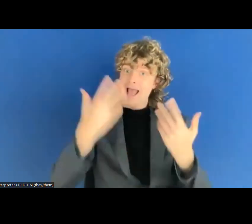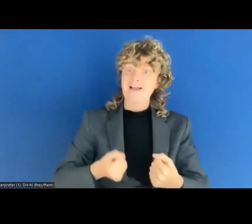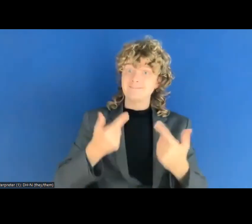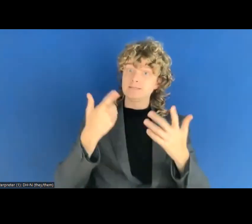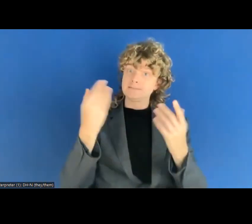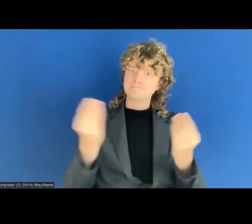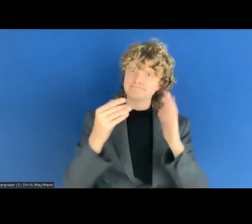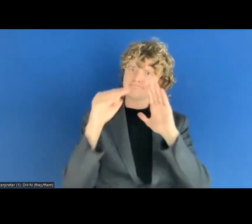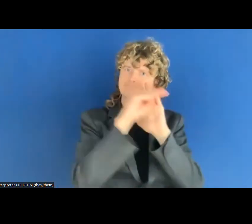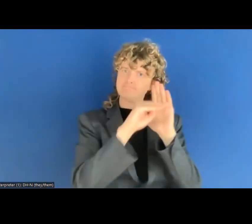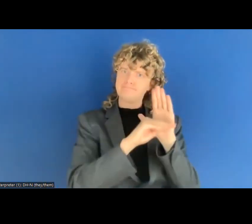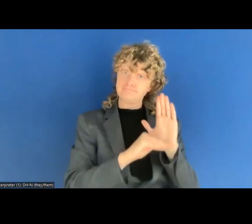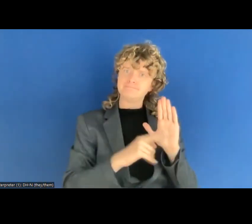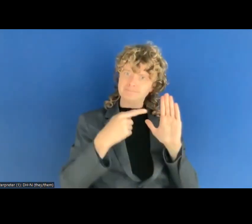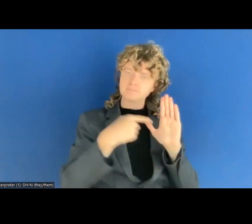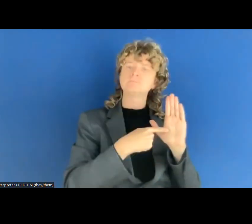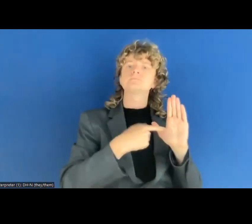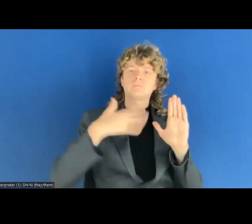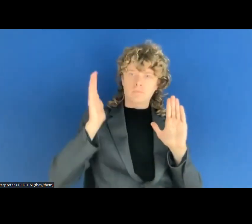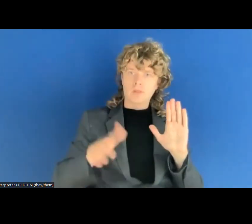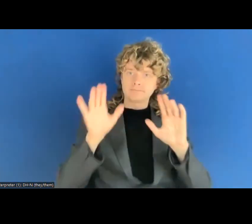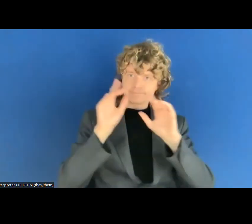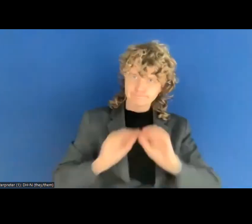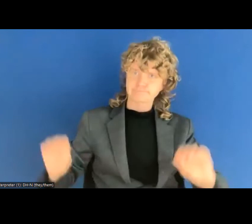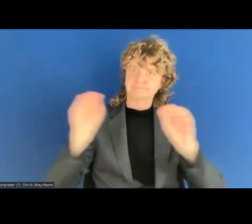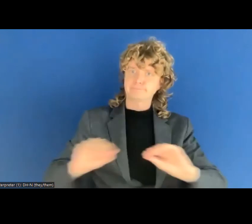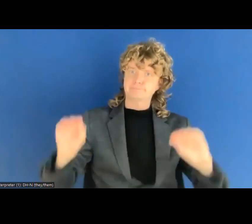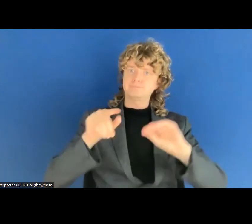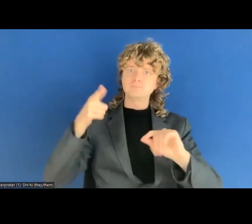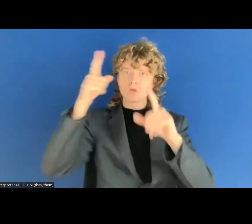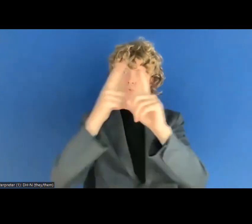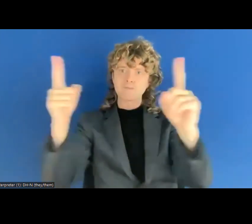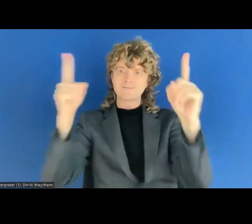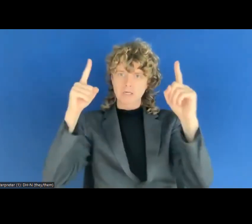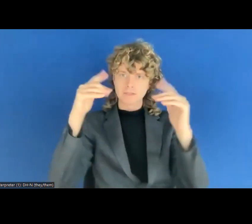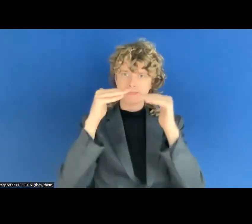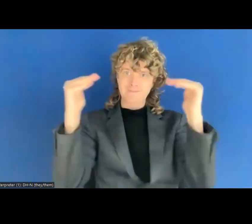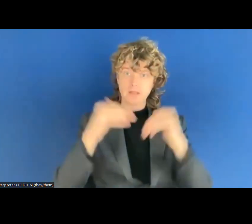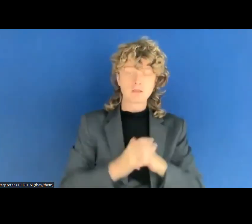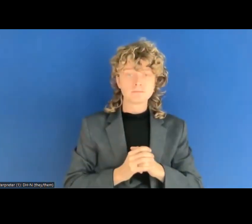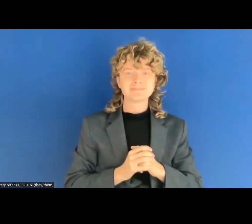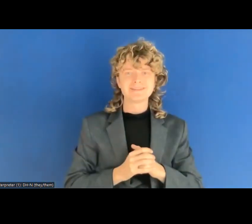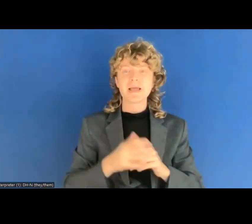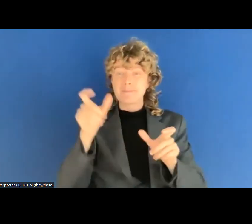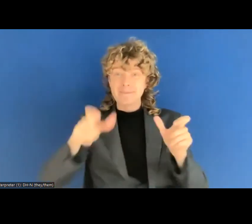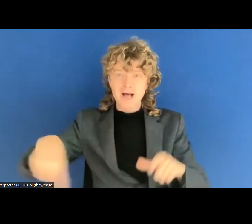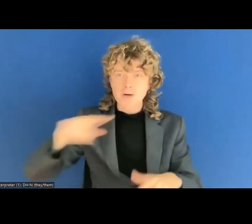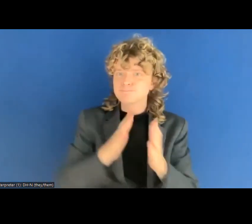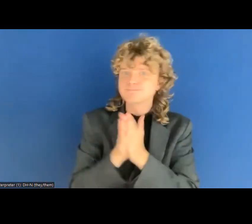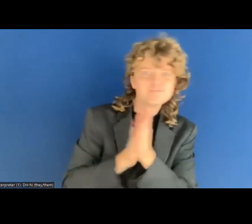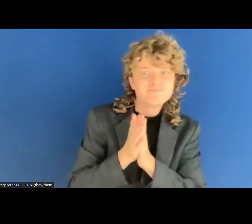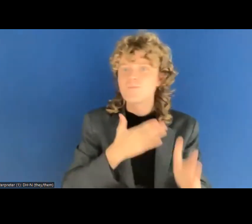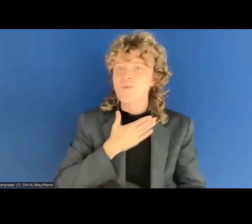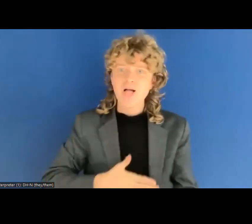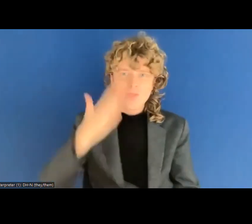So people are already kind of moving ahead to the next panel. That's good. And I saw something